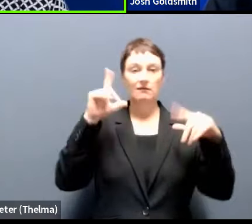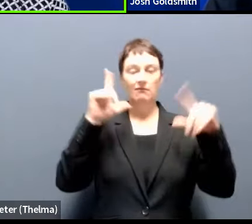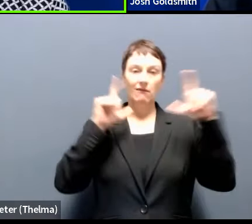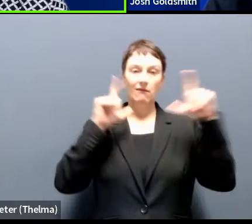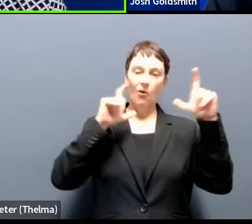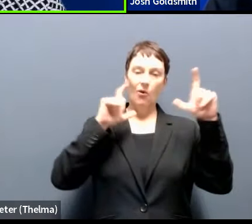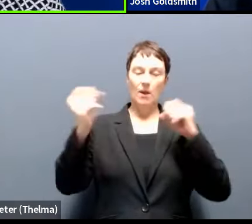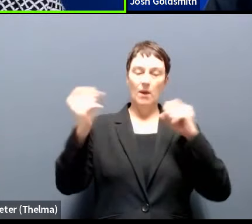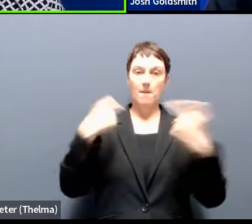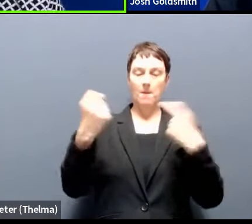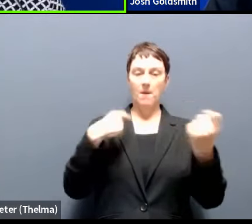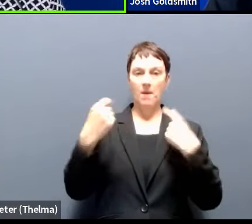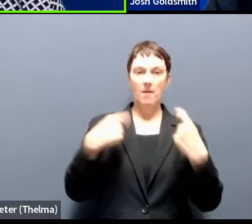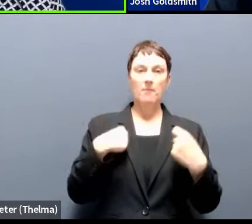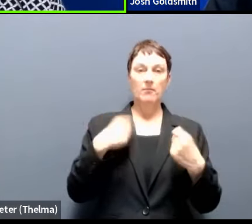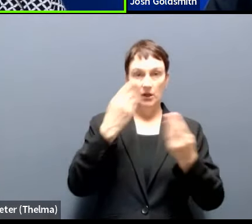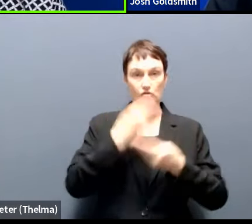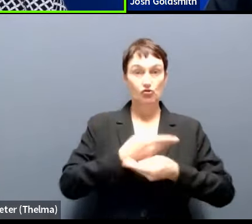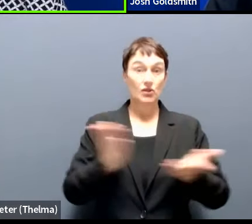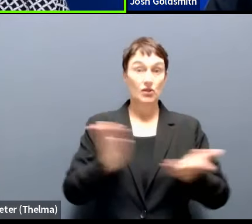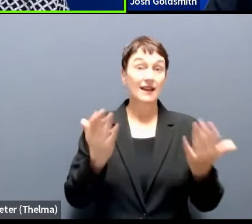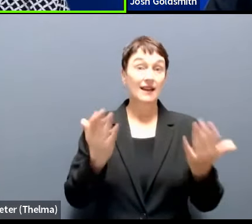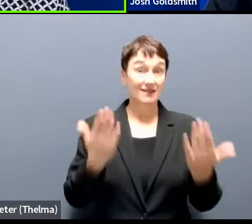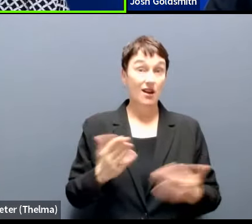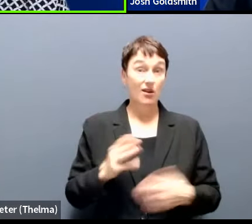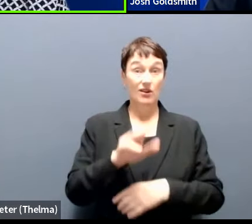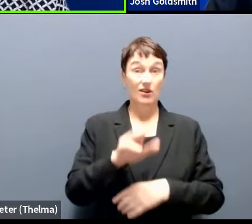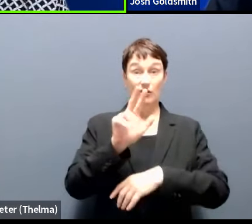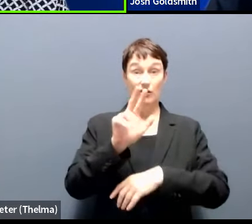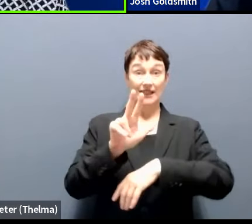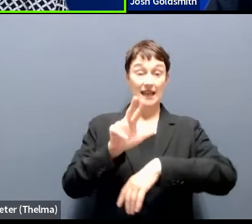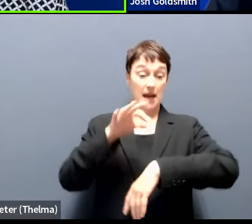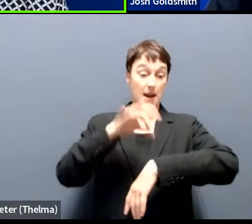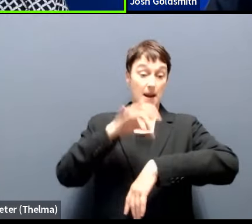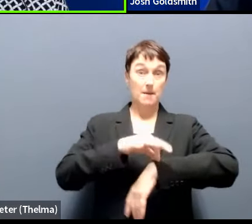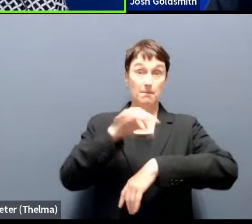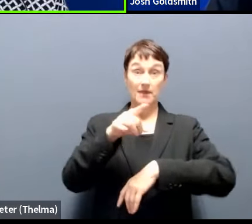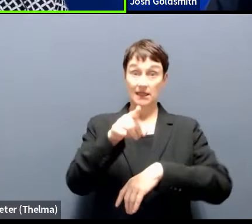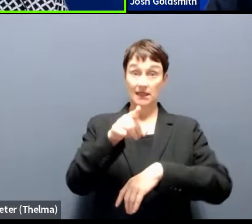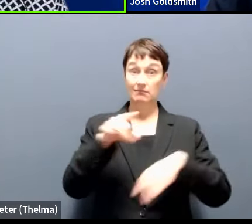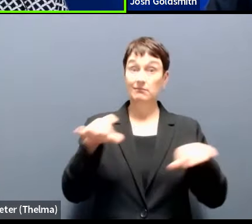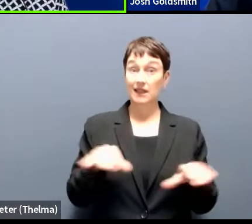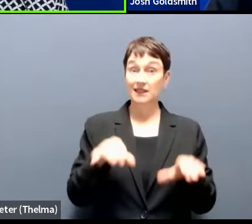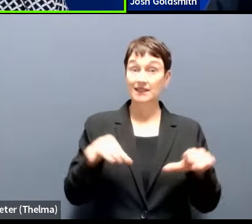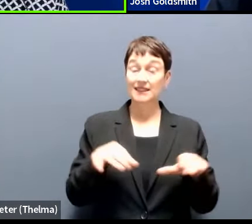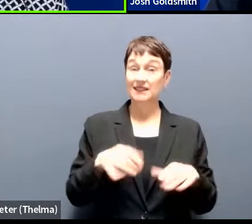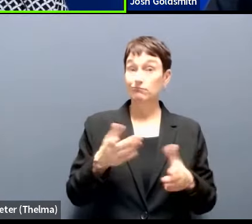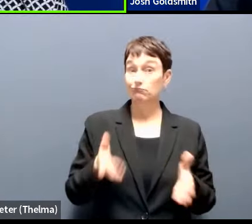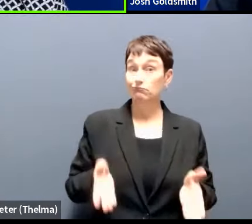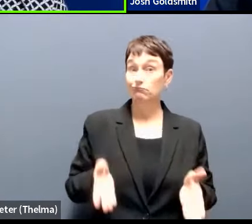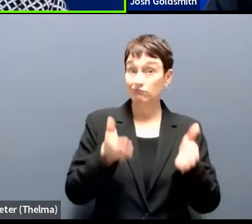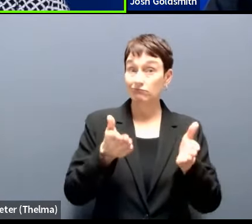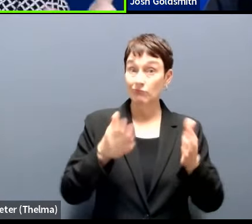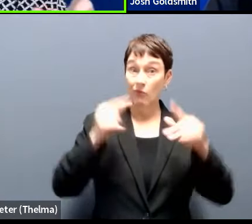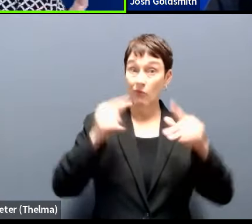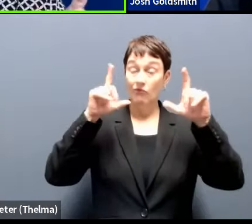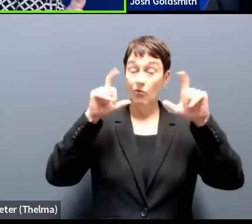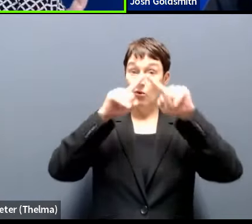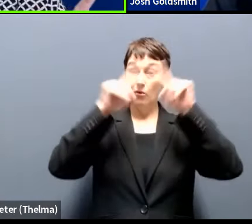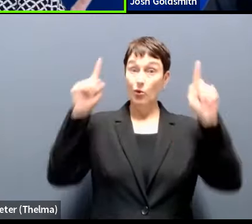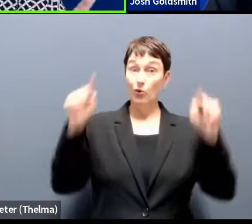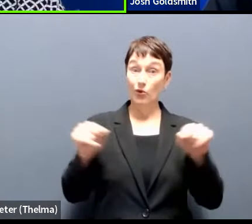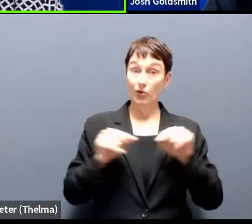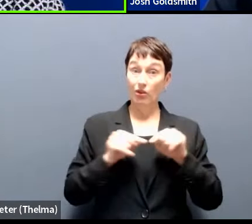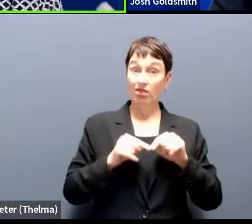in. So for the next 3 minutes, our next activity is go to the photo booth and snap